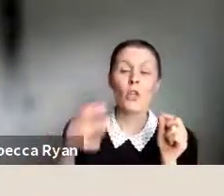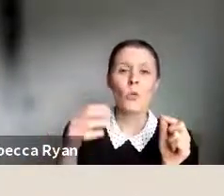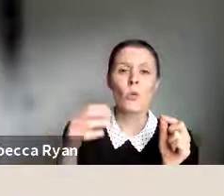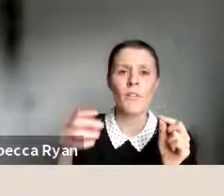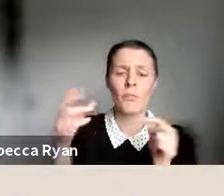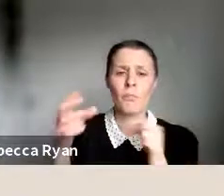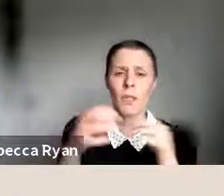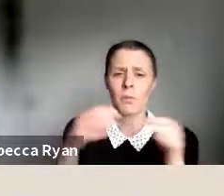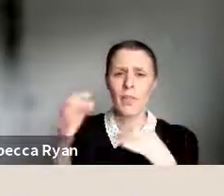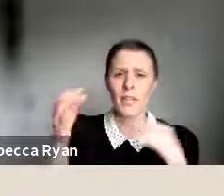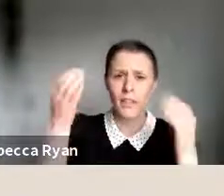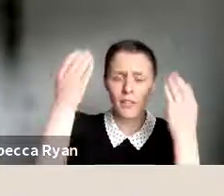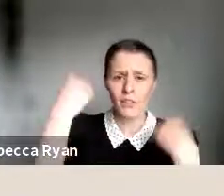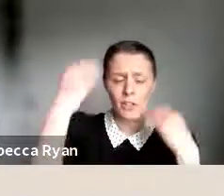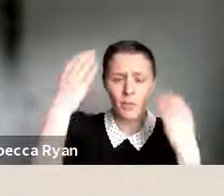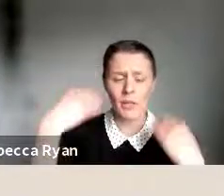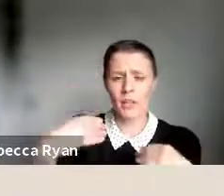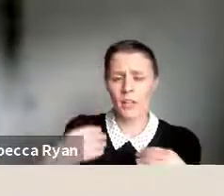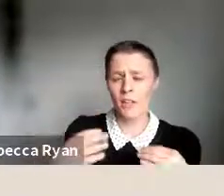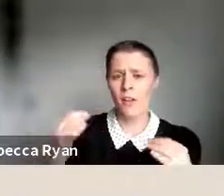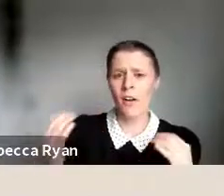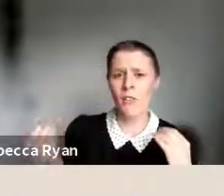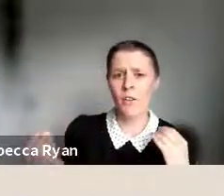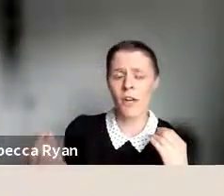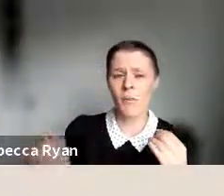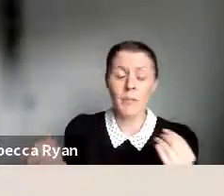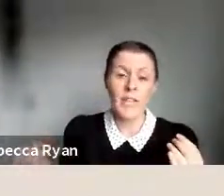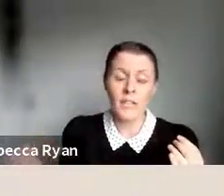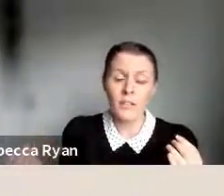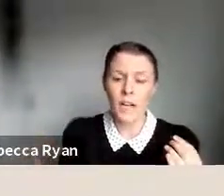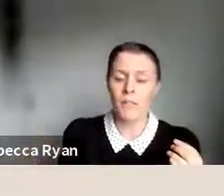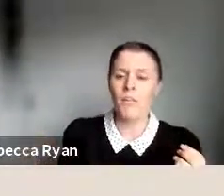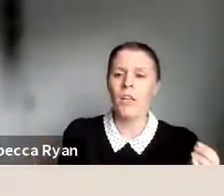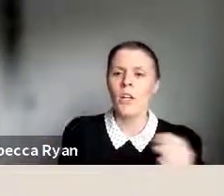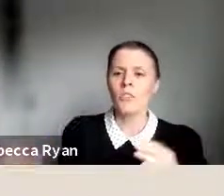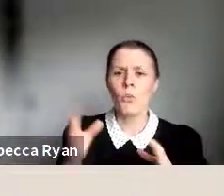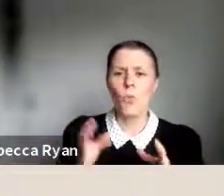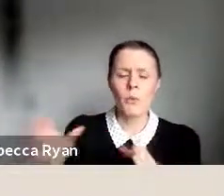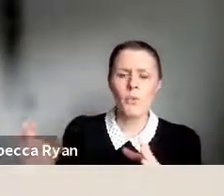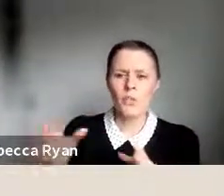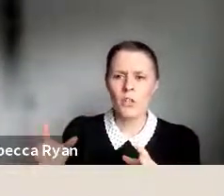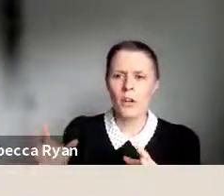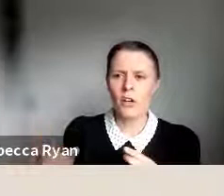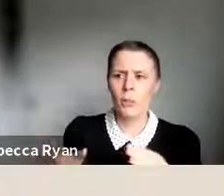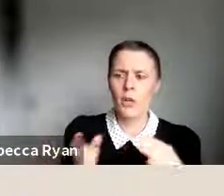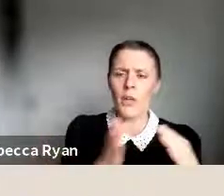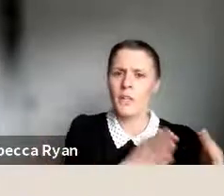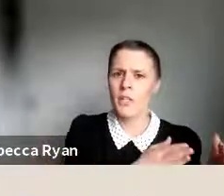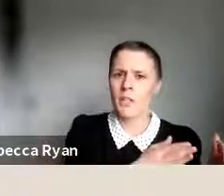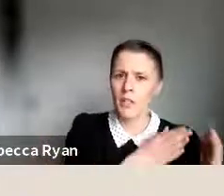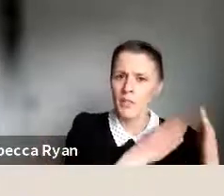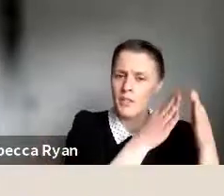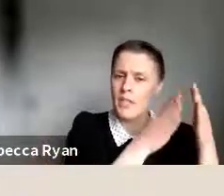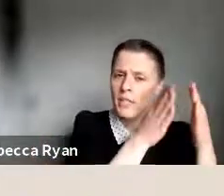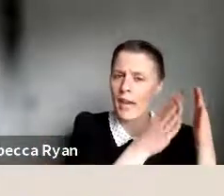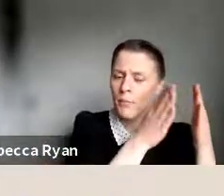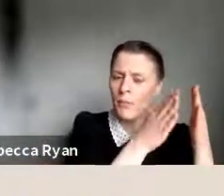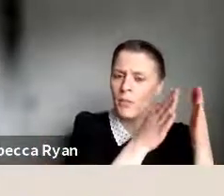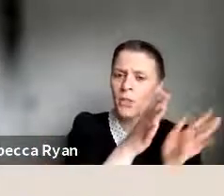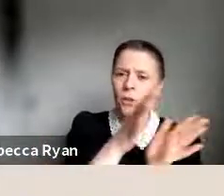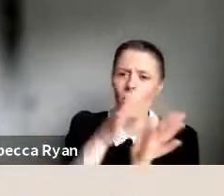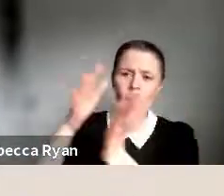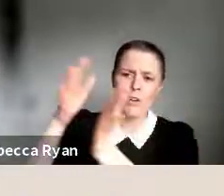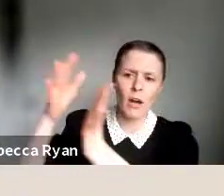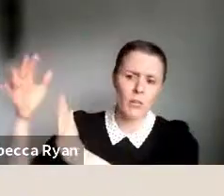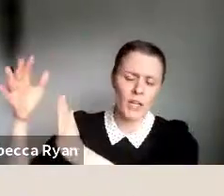is low levels of blood platelets. It could be indicative of bleeding inside. So why was this occurring? We know that CVST